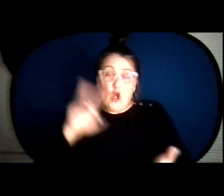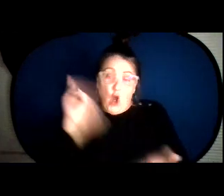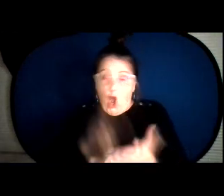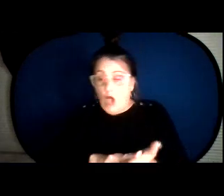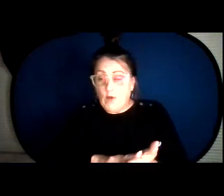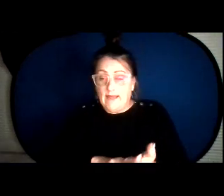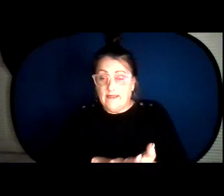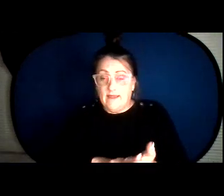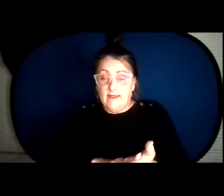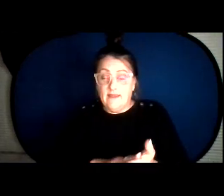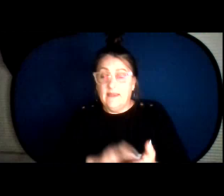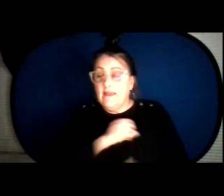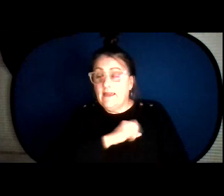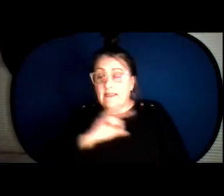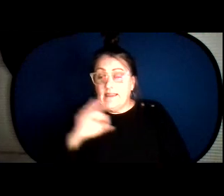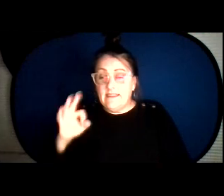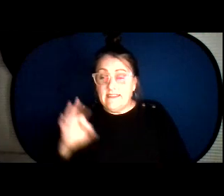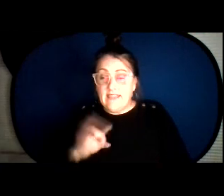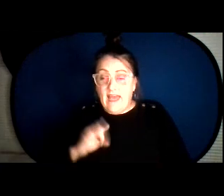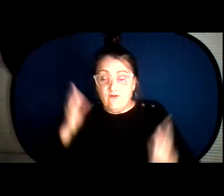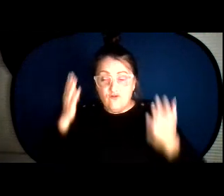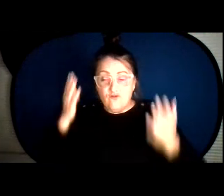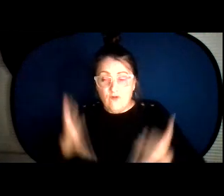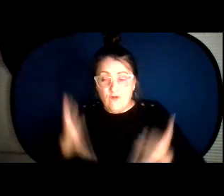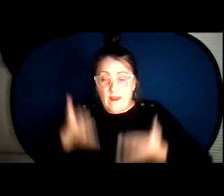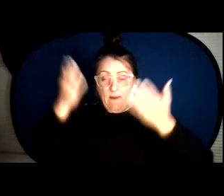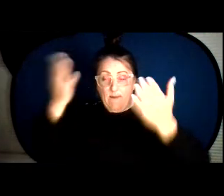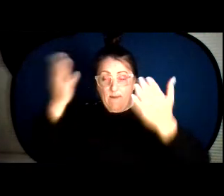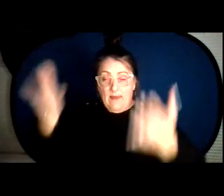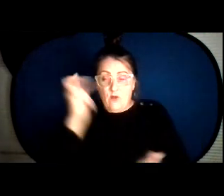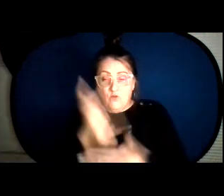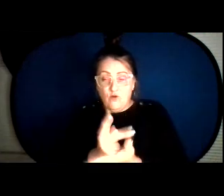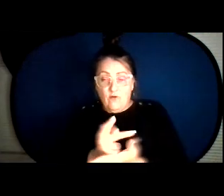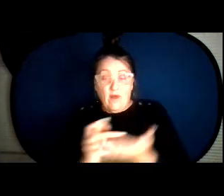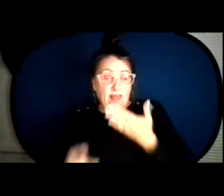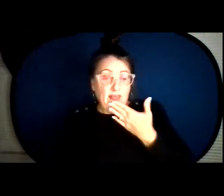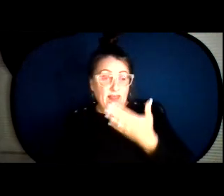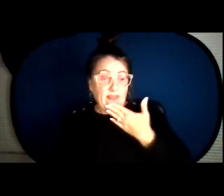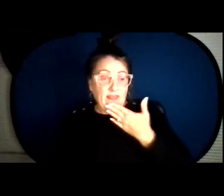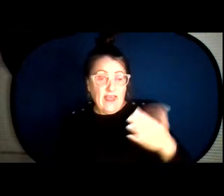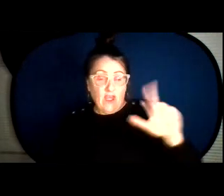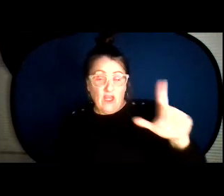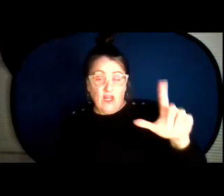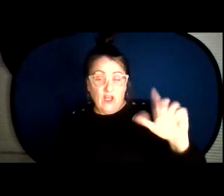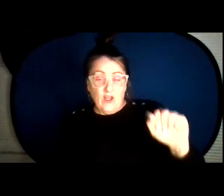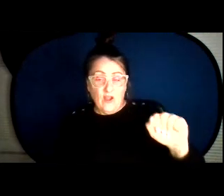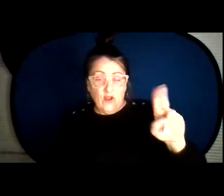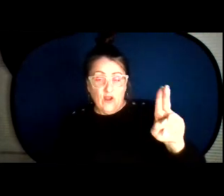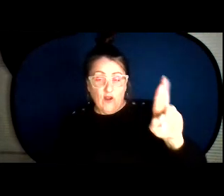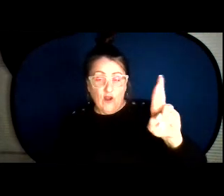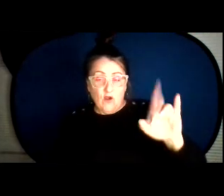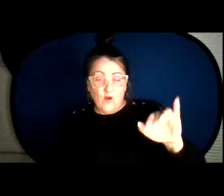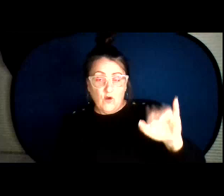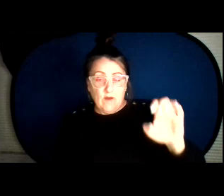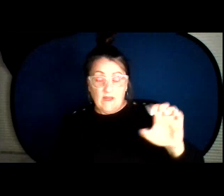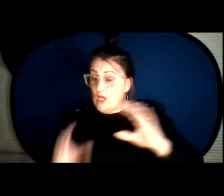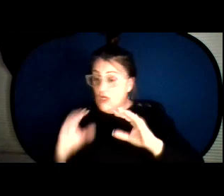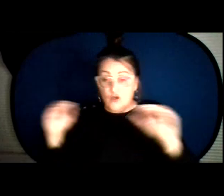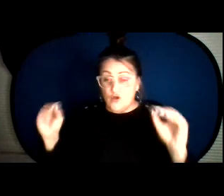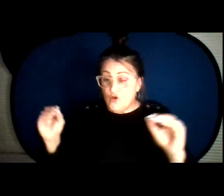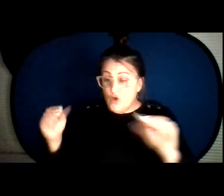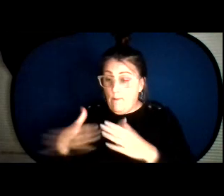Staff recommends your approval. Thank you, Lori. Is there any public comment? There's no public comment. Thank you. Thank